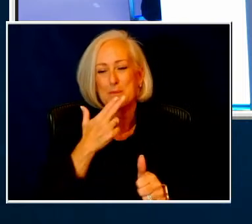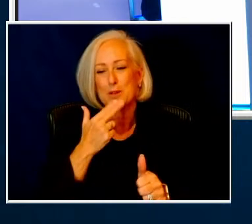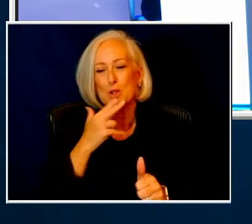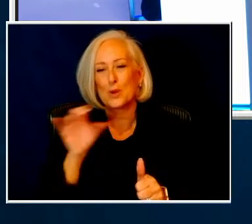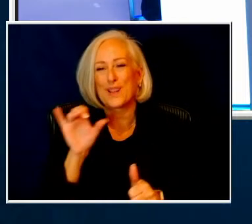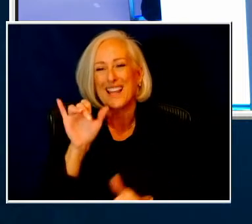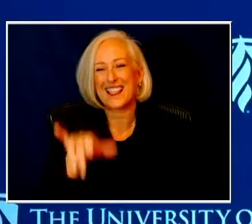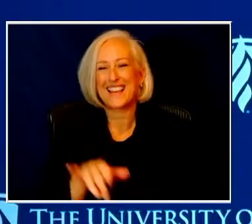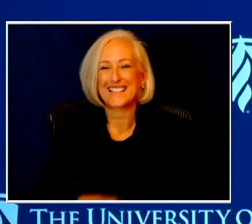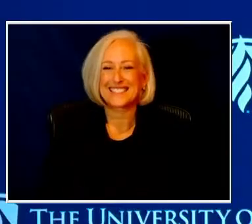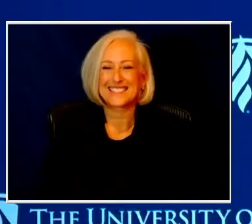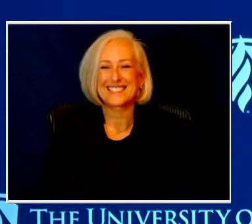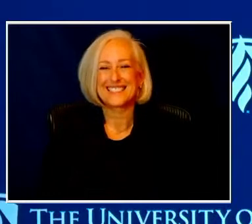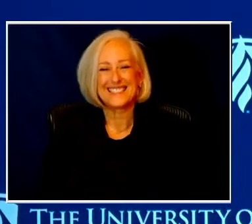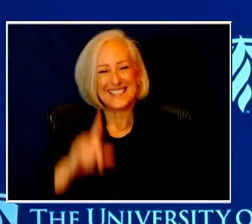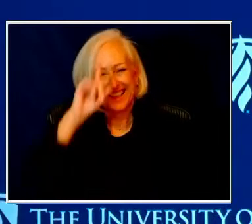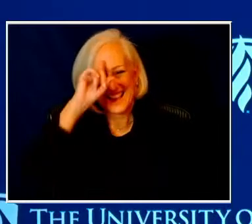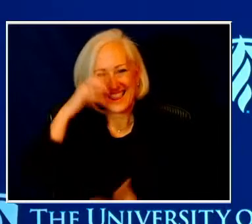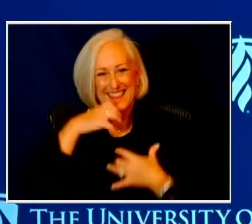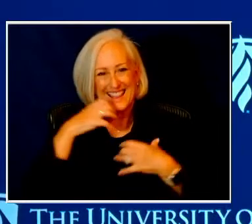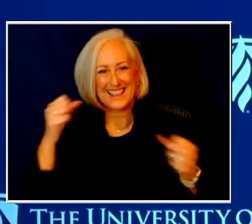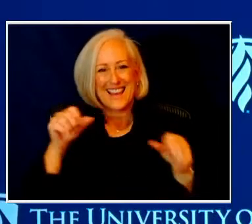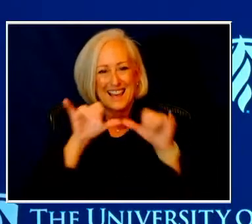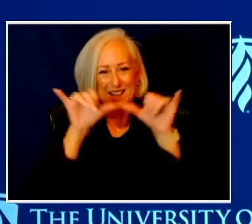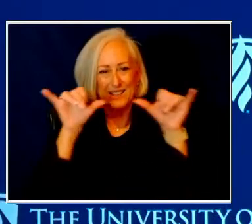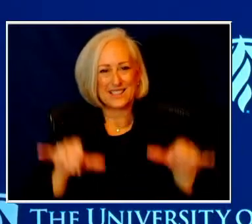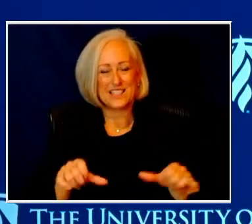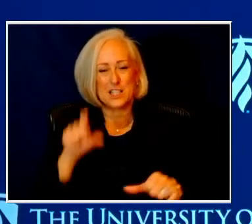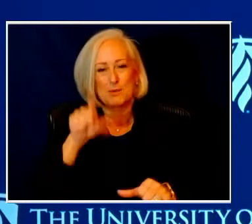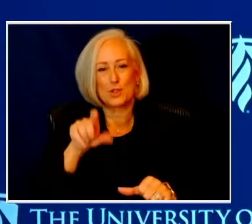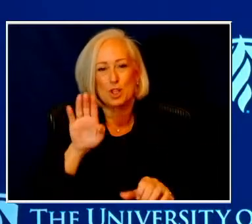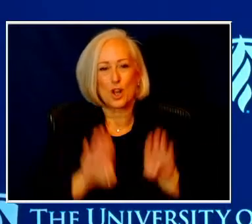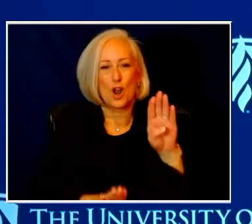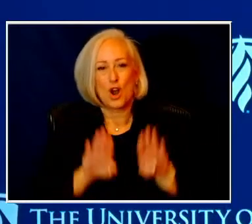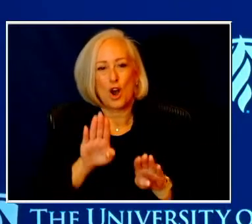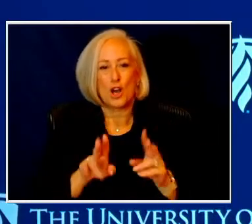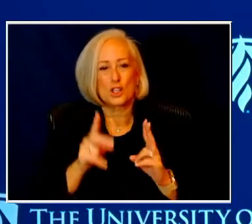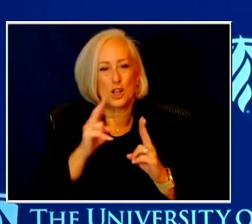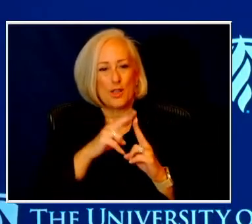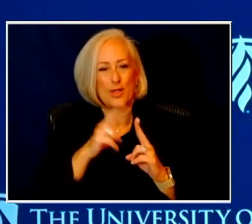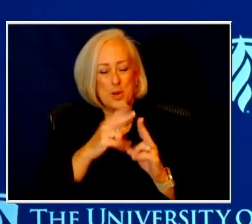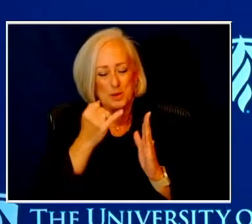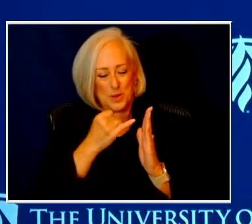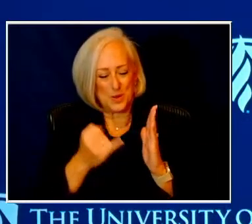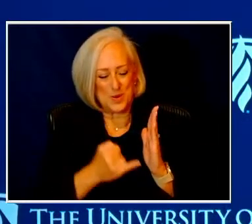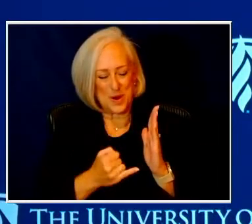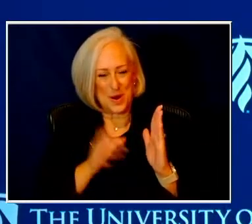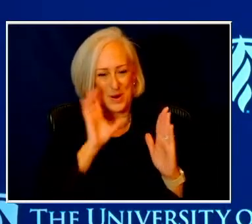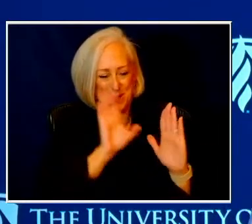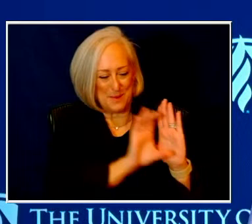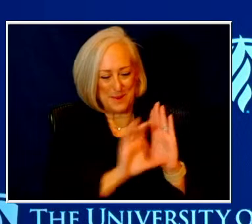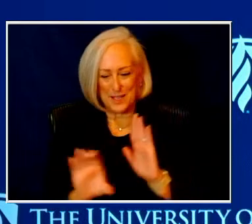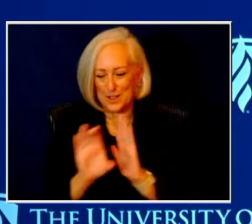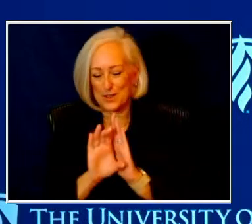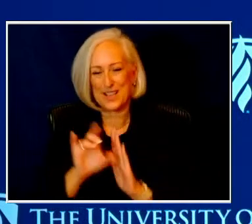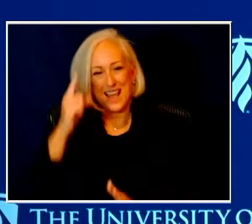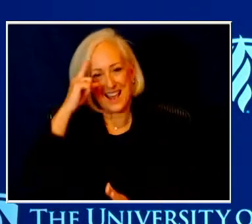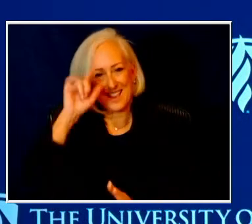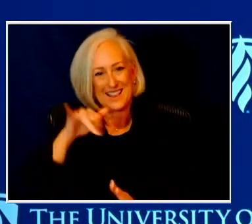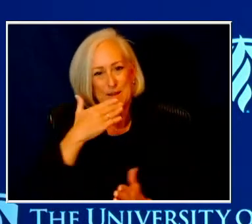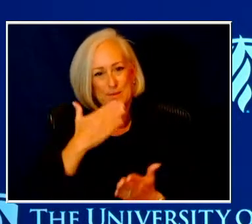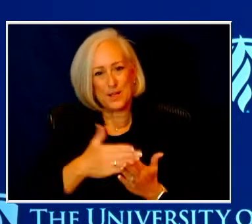health system should auction those two works of art off at I their think next so. event. I think that would be good for everybody. I think we're onto giving to other something.